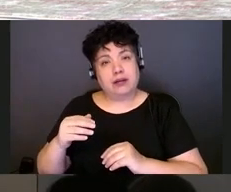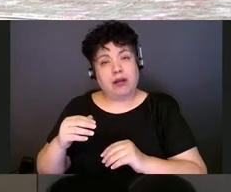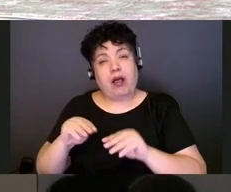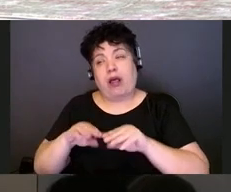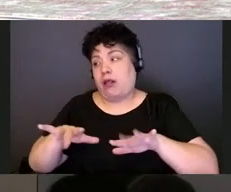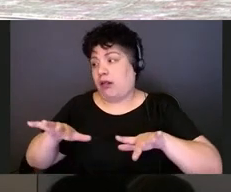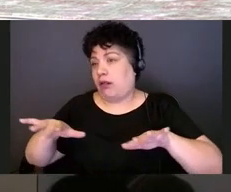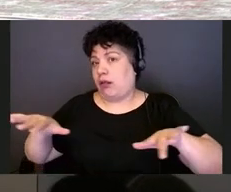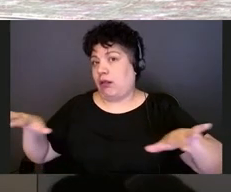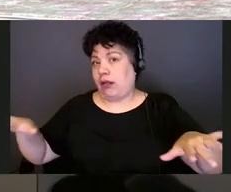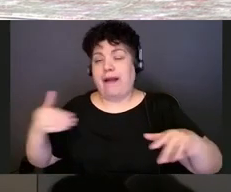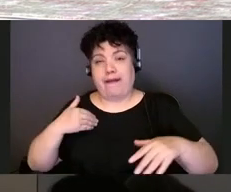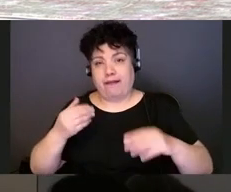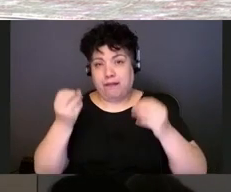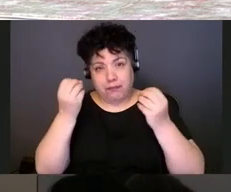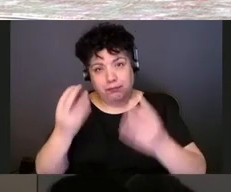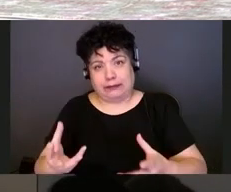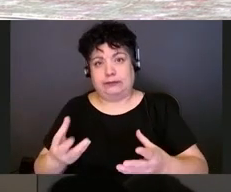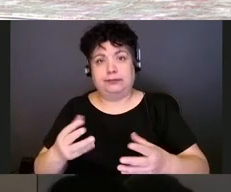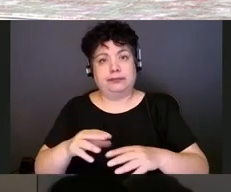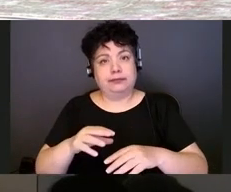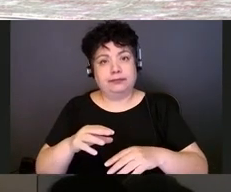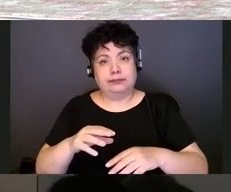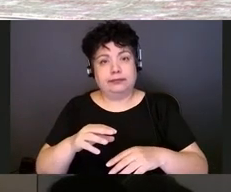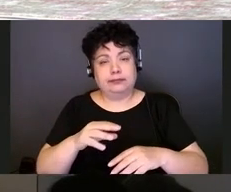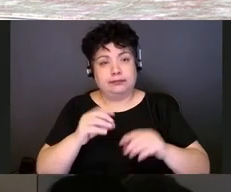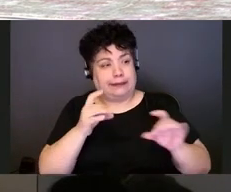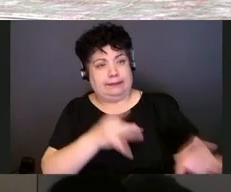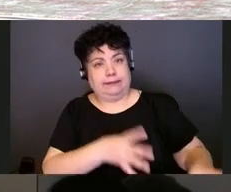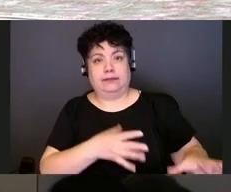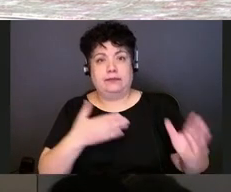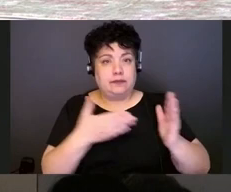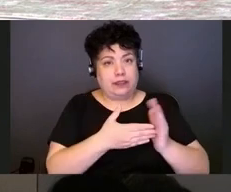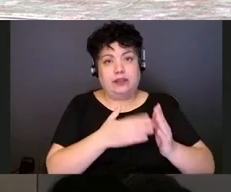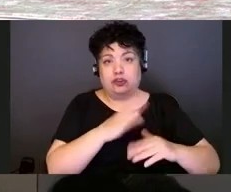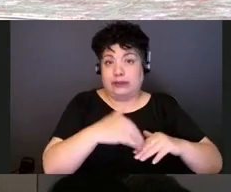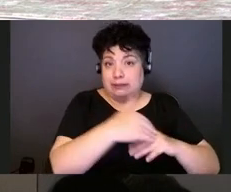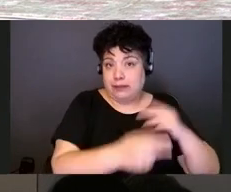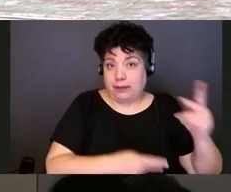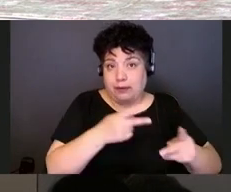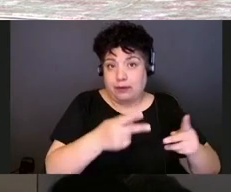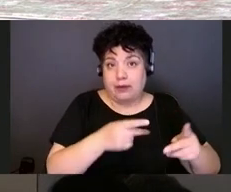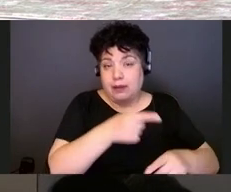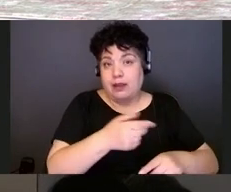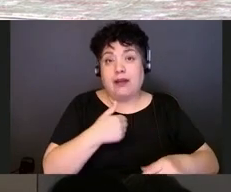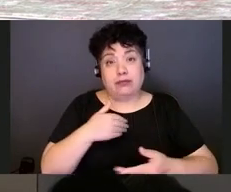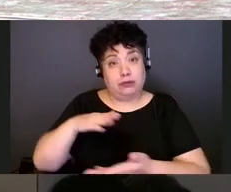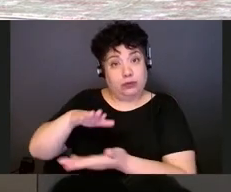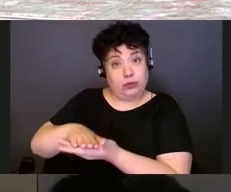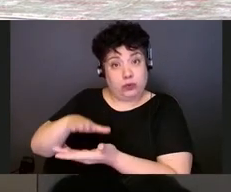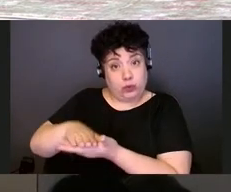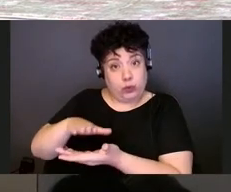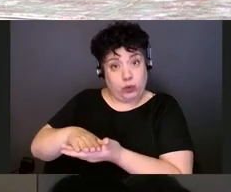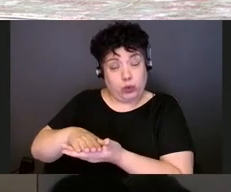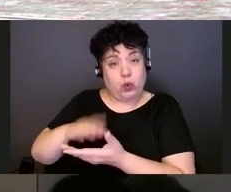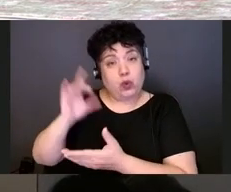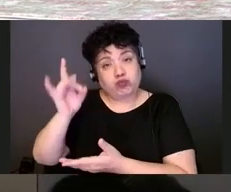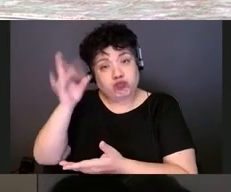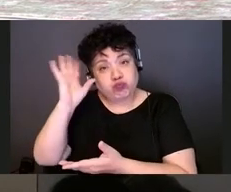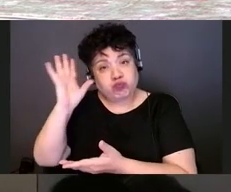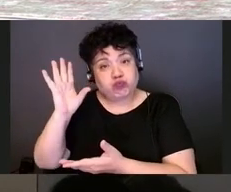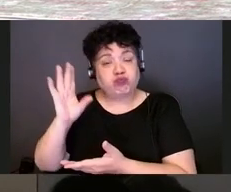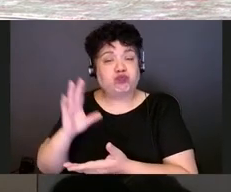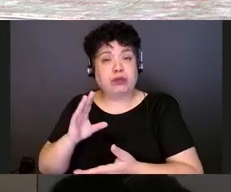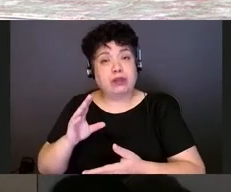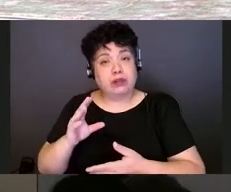for so many generations of our people, very badly treated at the school level, to the point that I